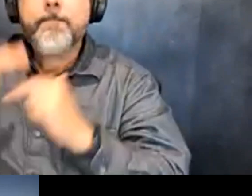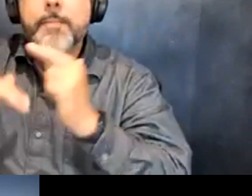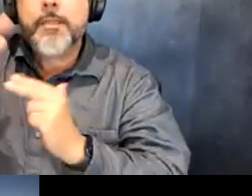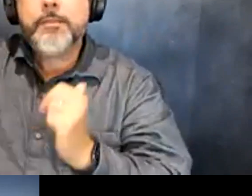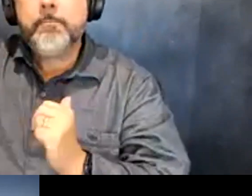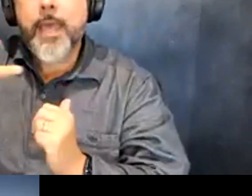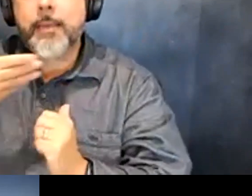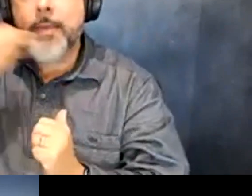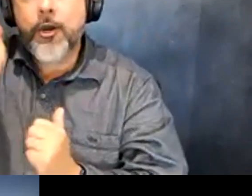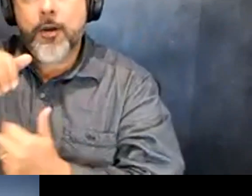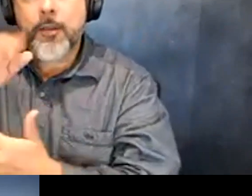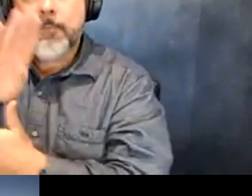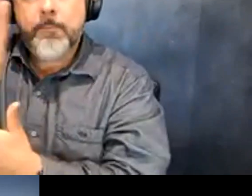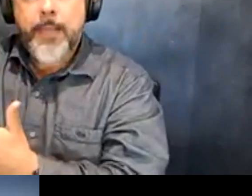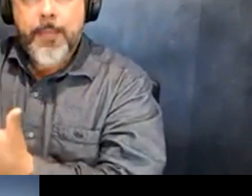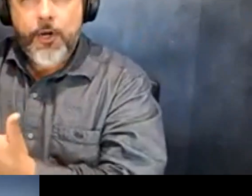that if that passed,